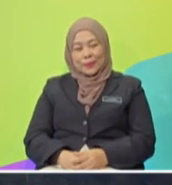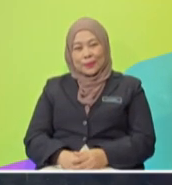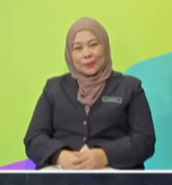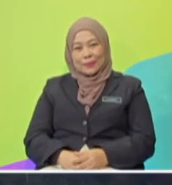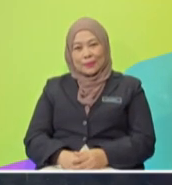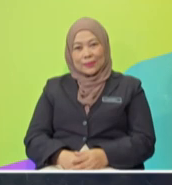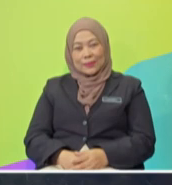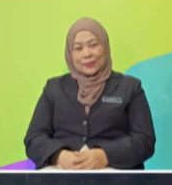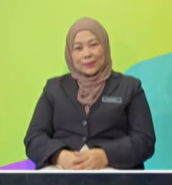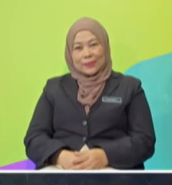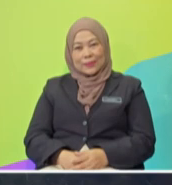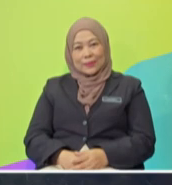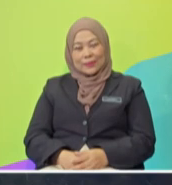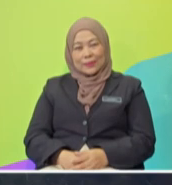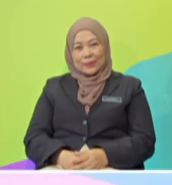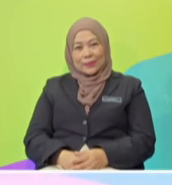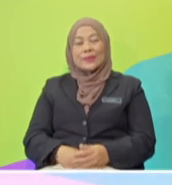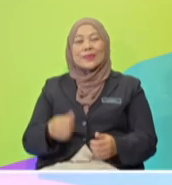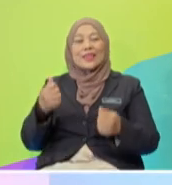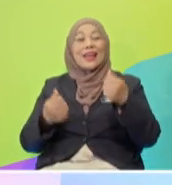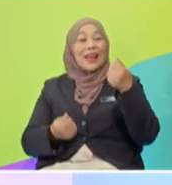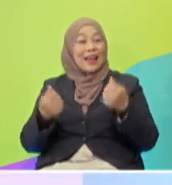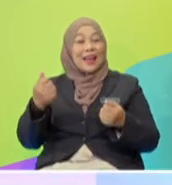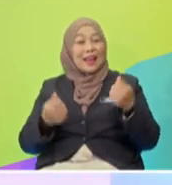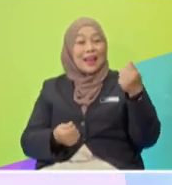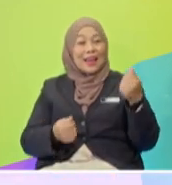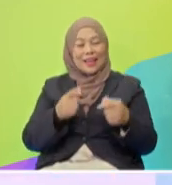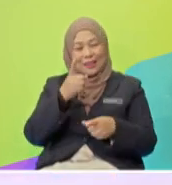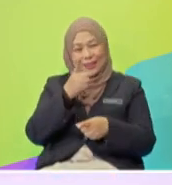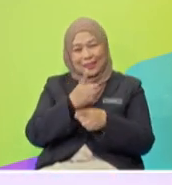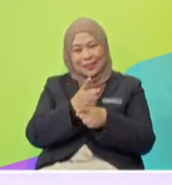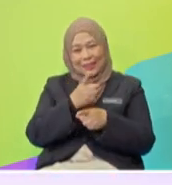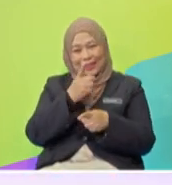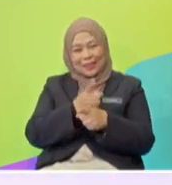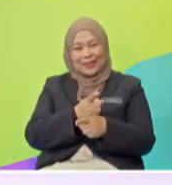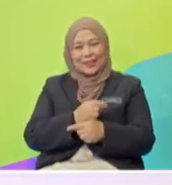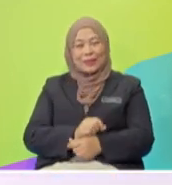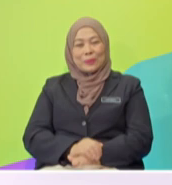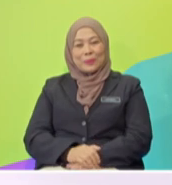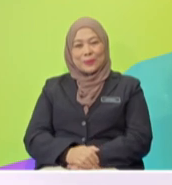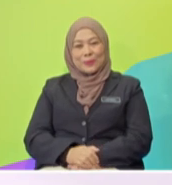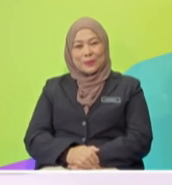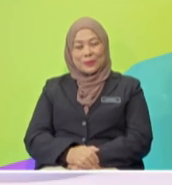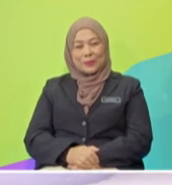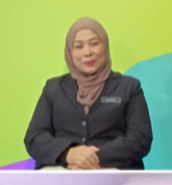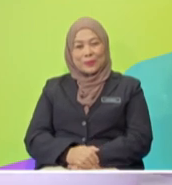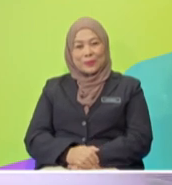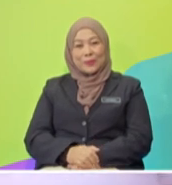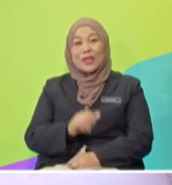Okay. Car. Yes, very good. A car. A